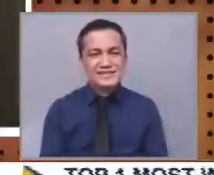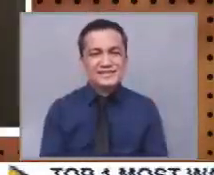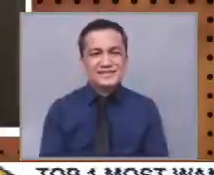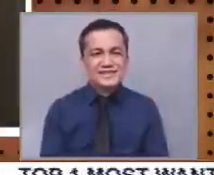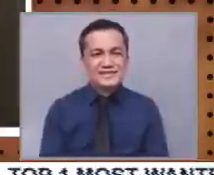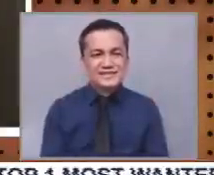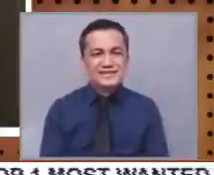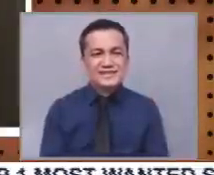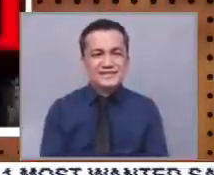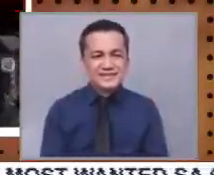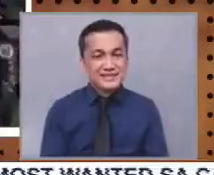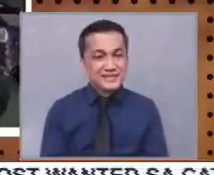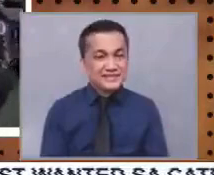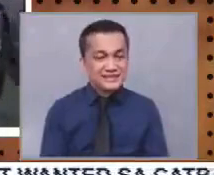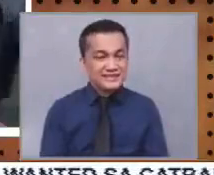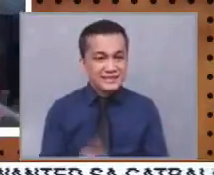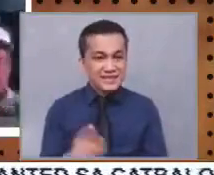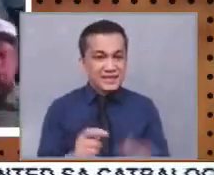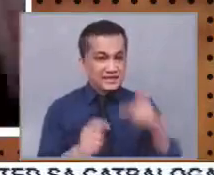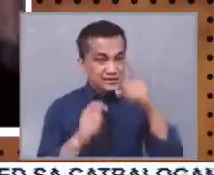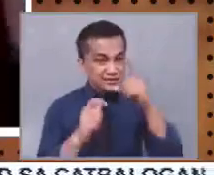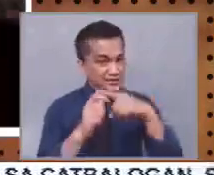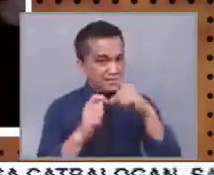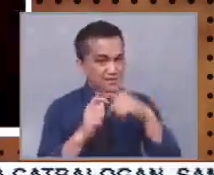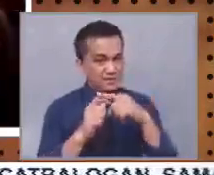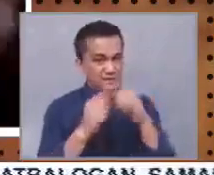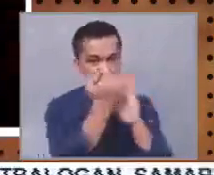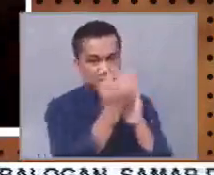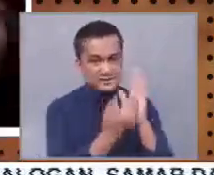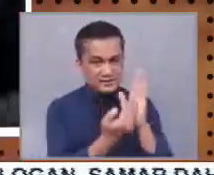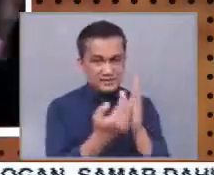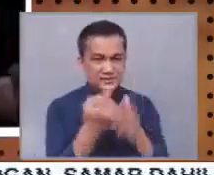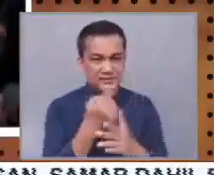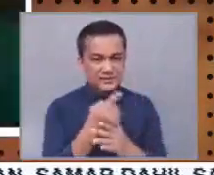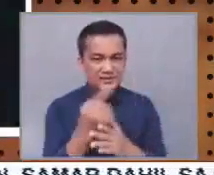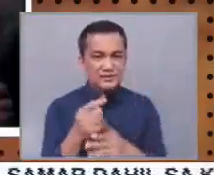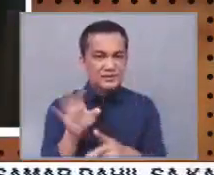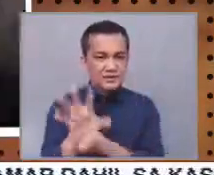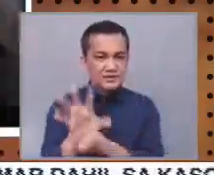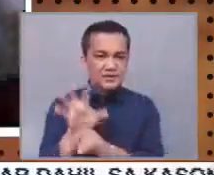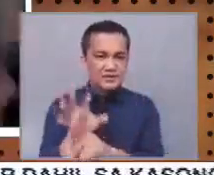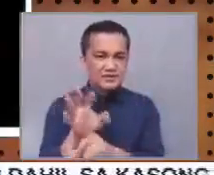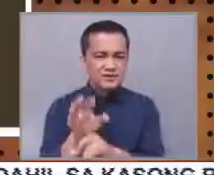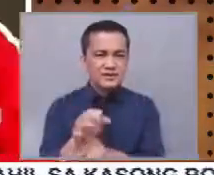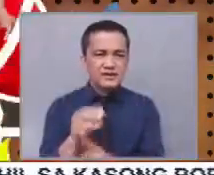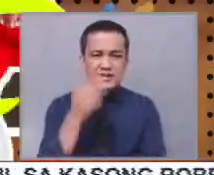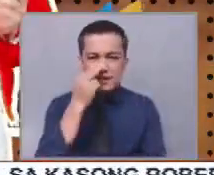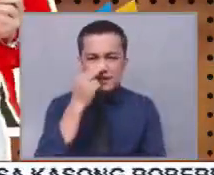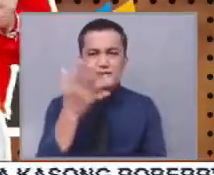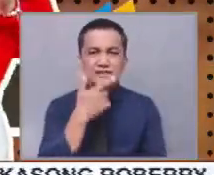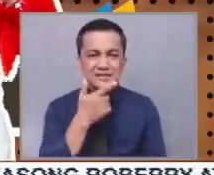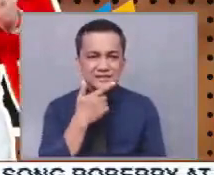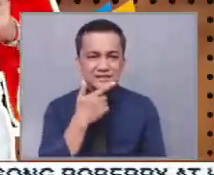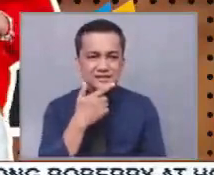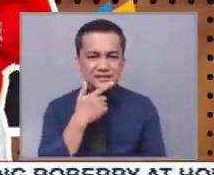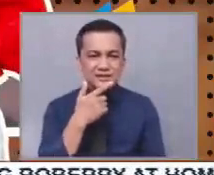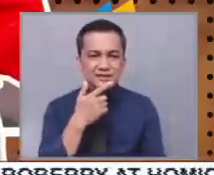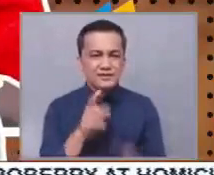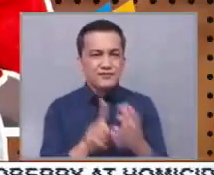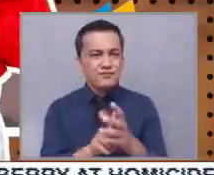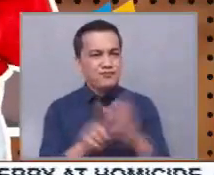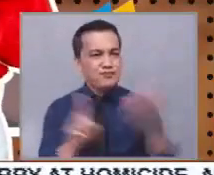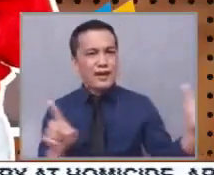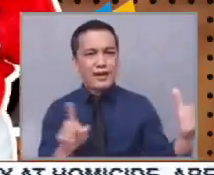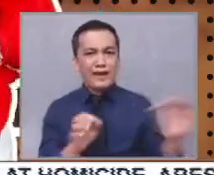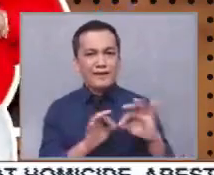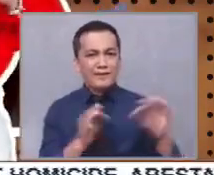Claiming the top spot sa ating listahan for this week is known to be a family comedy without the family and is considered as one of the